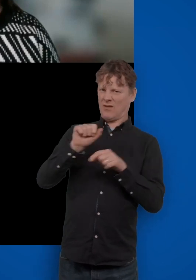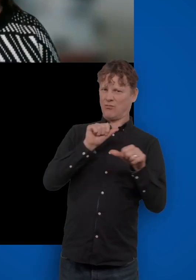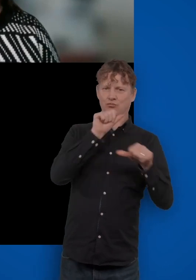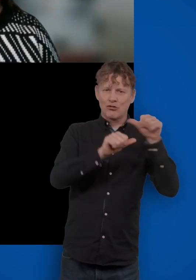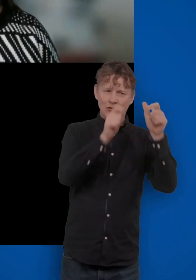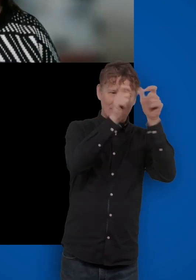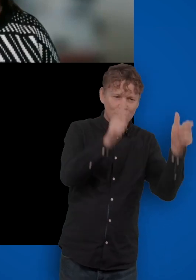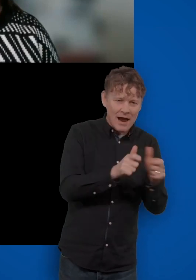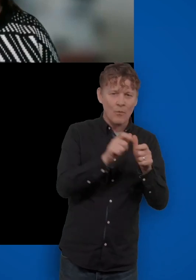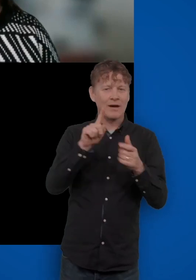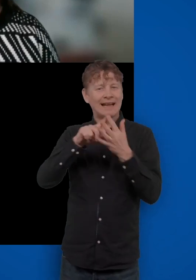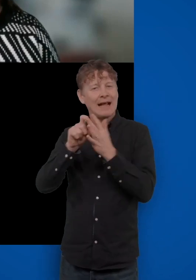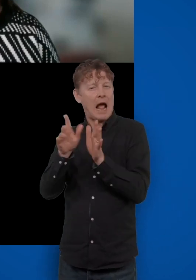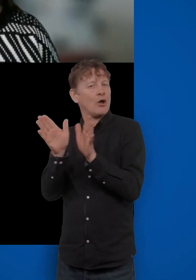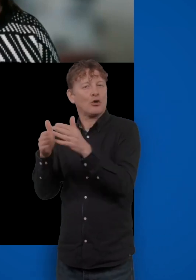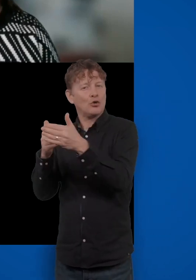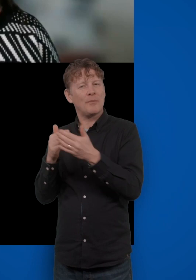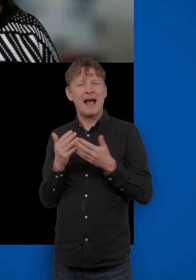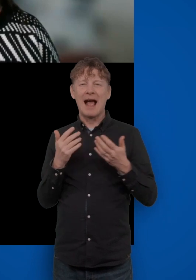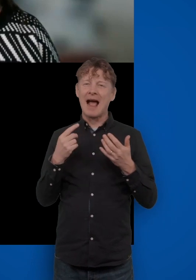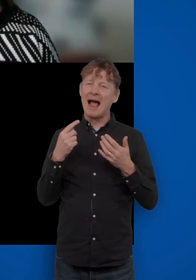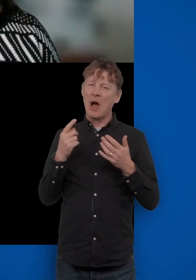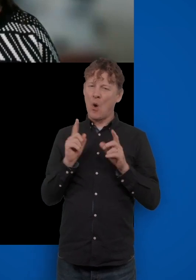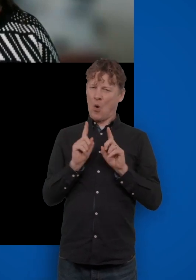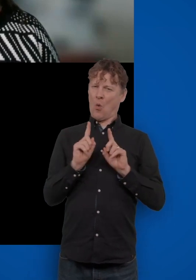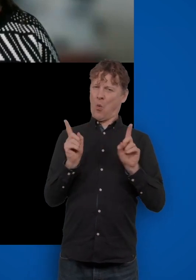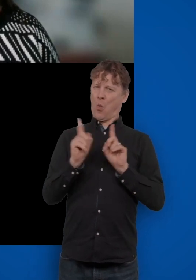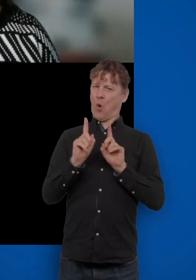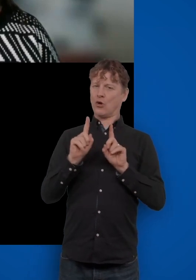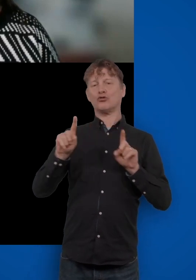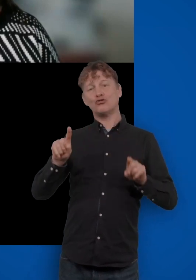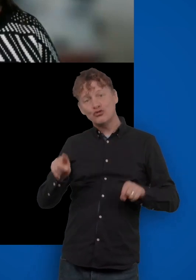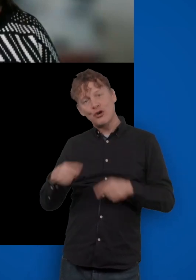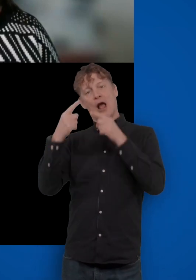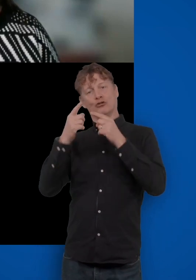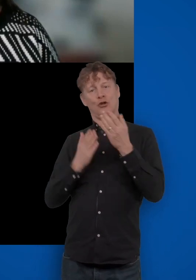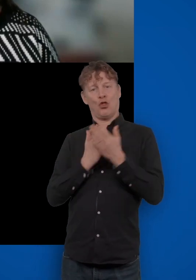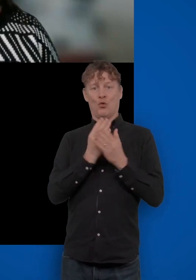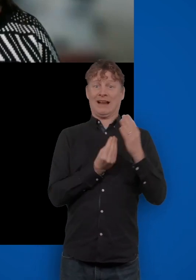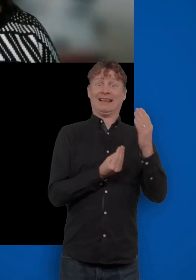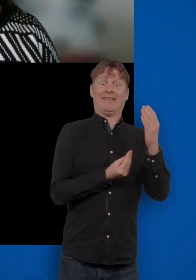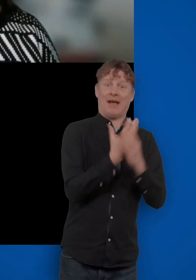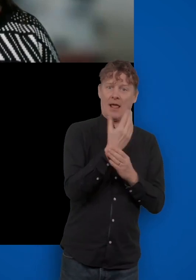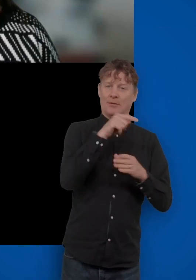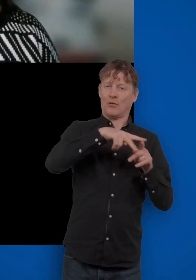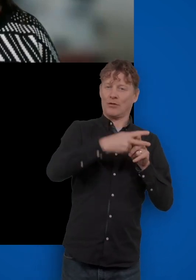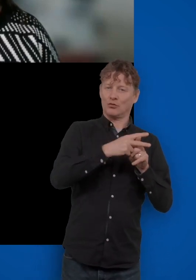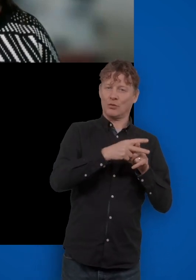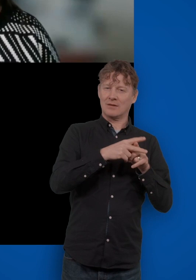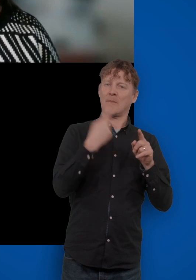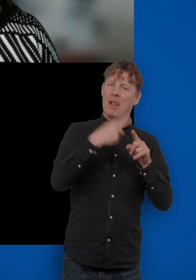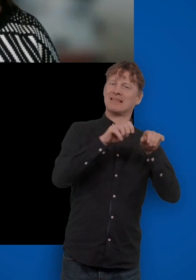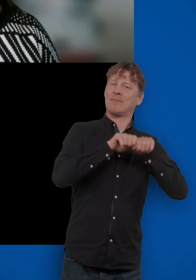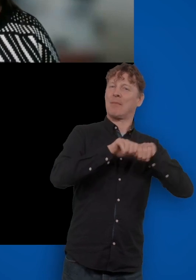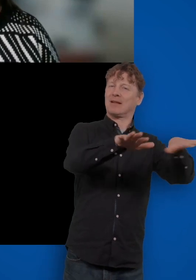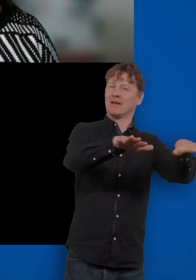progression framework or the EDI cube is, what kind of challenges did you face in the development and implementation of these tools?